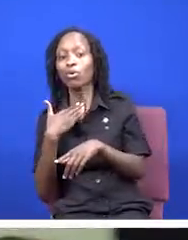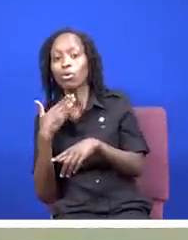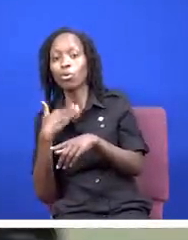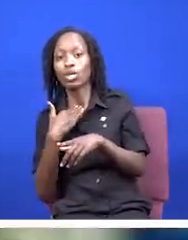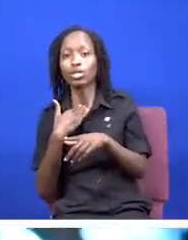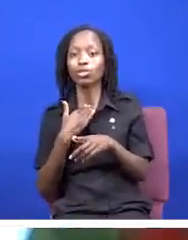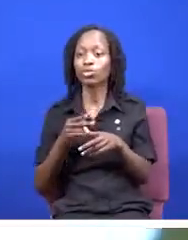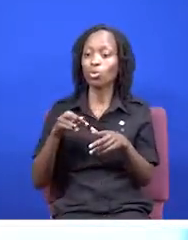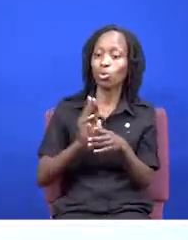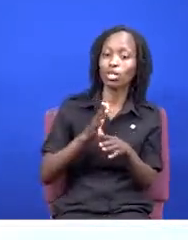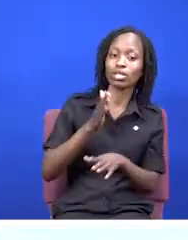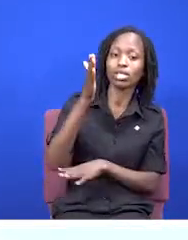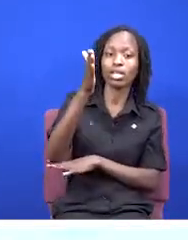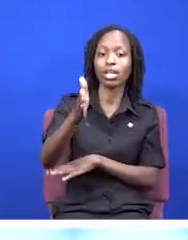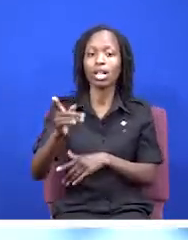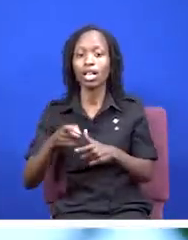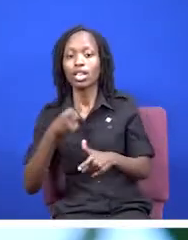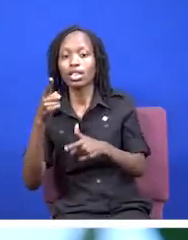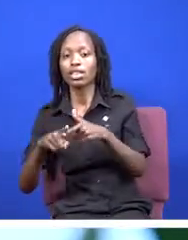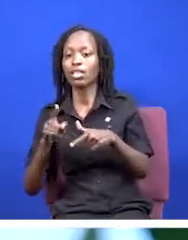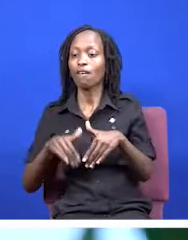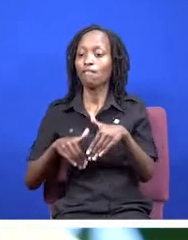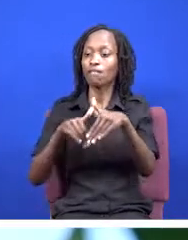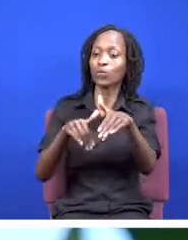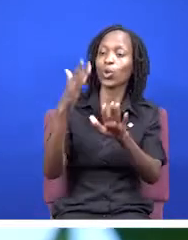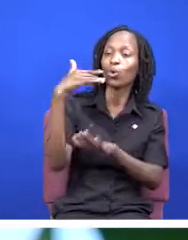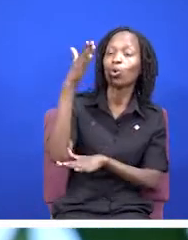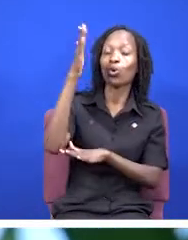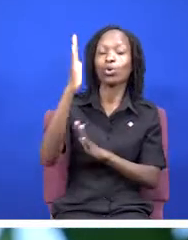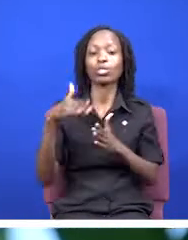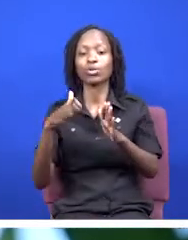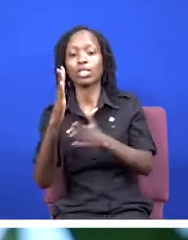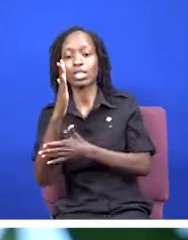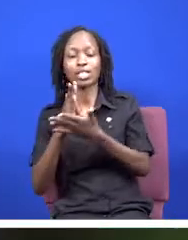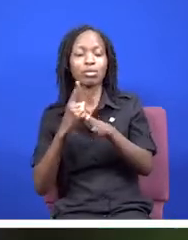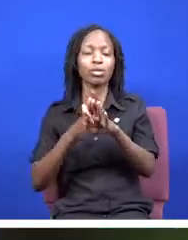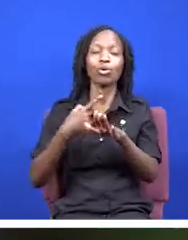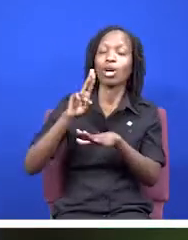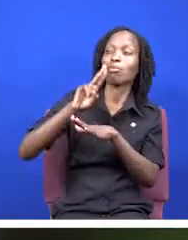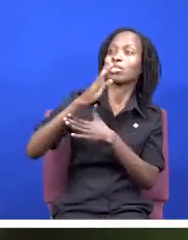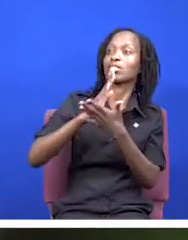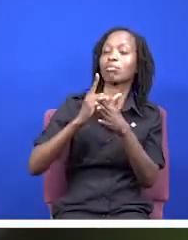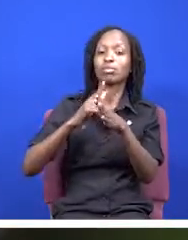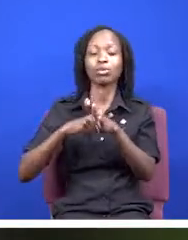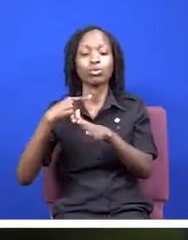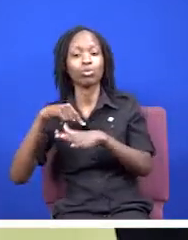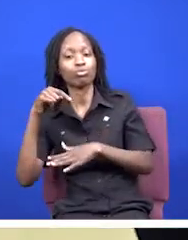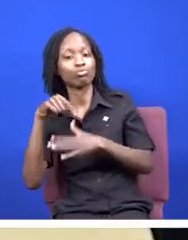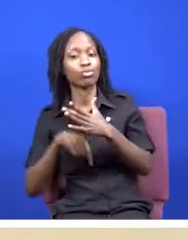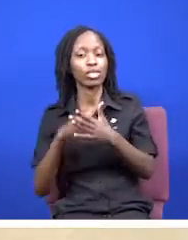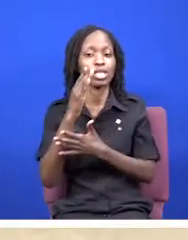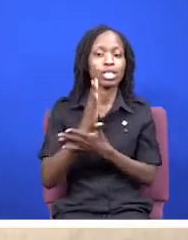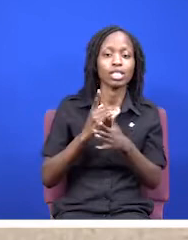walk straight as an arrow, then walk God straight and narrow. Sometimes we're up. Oh yeah. Sometimes we're